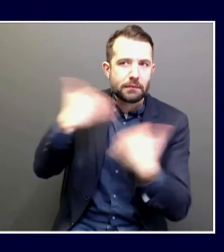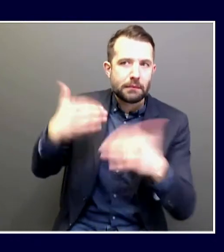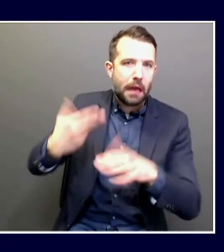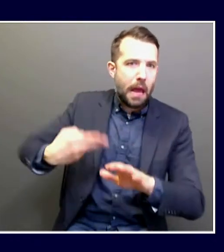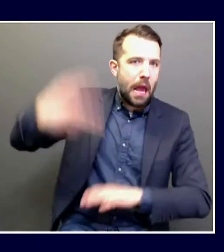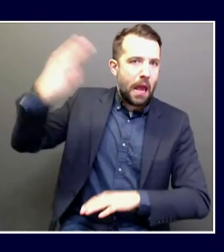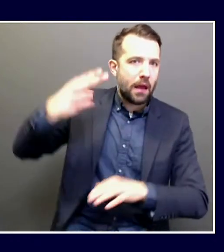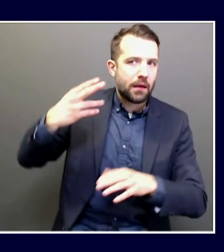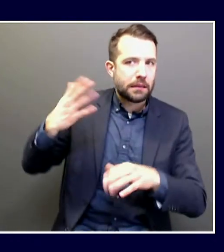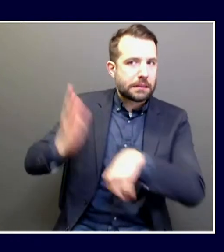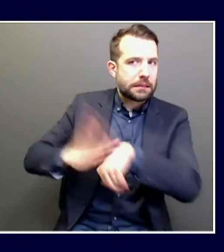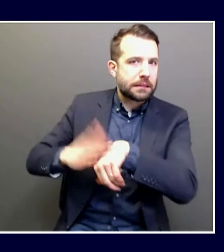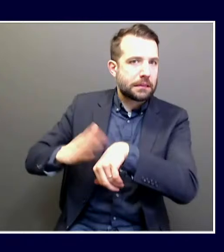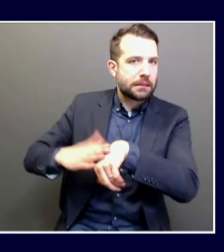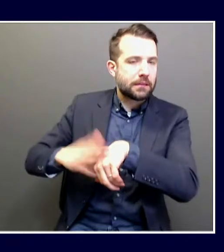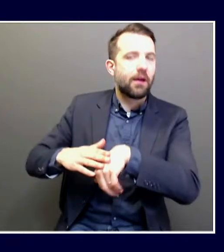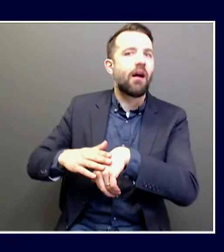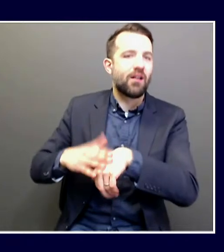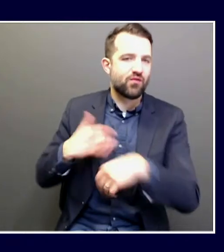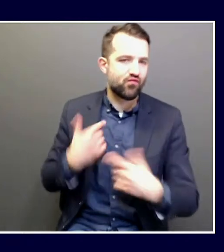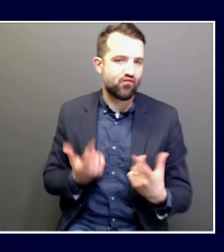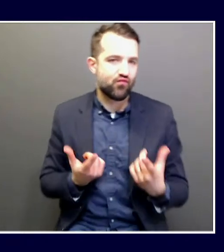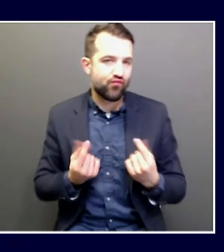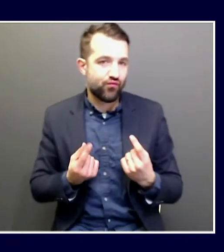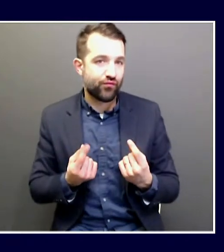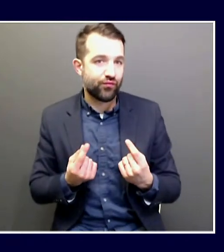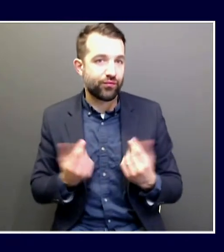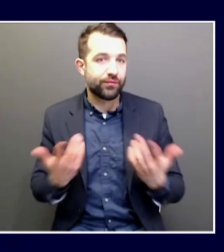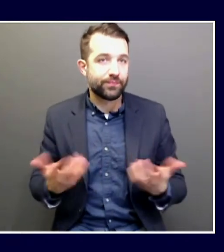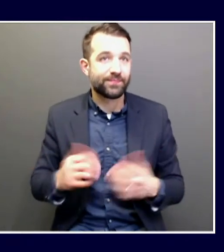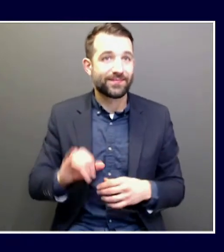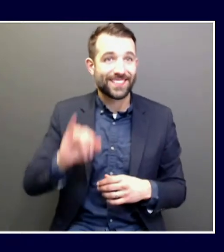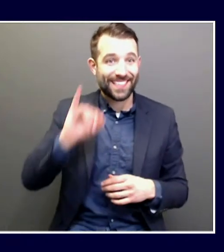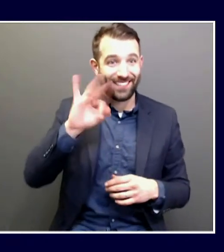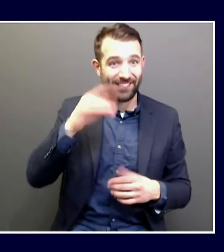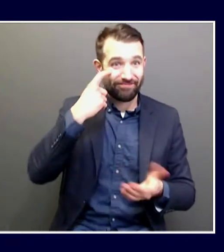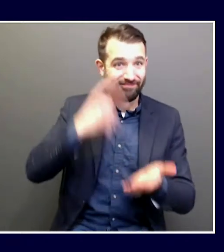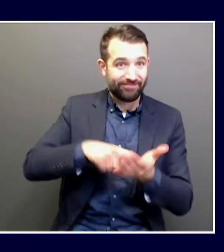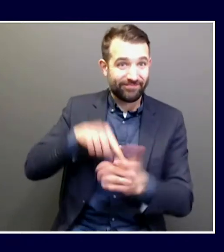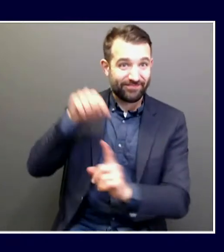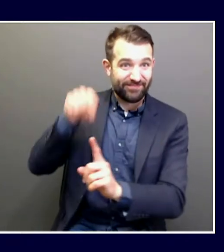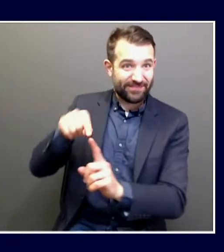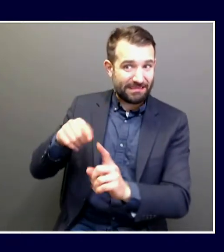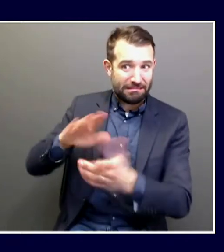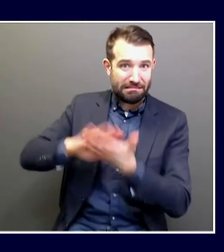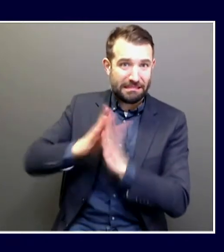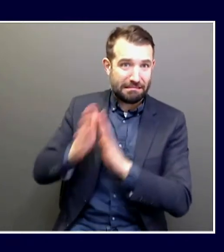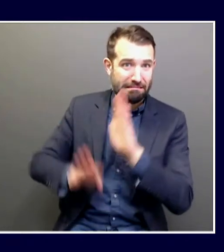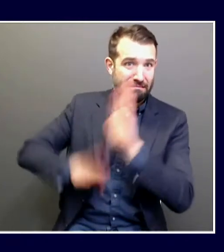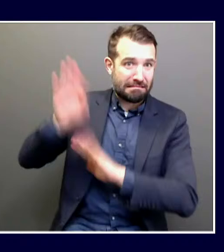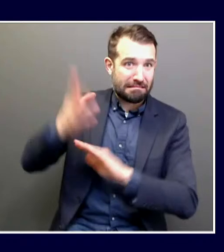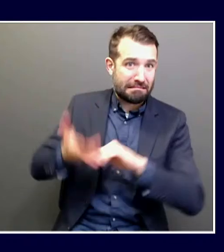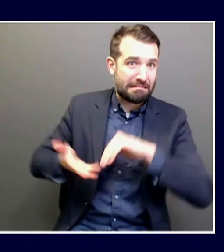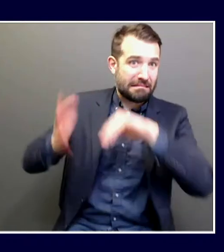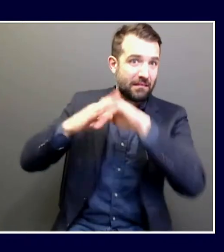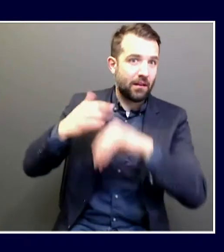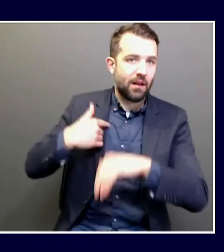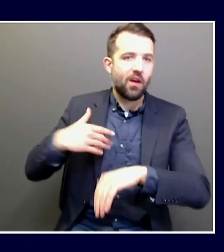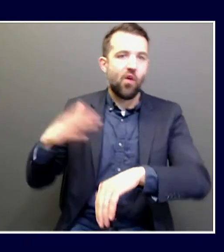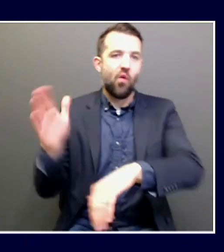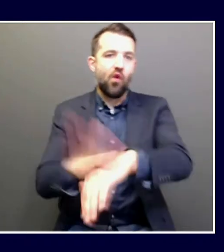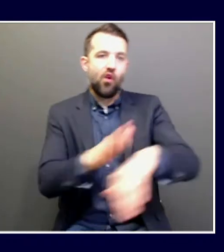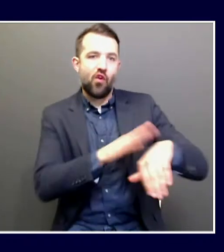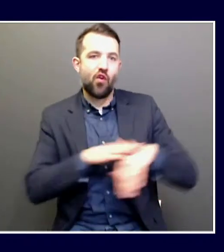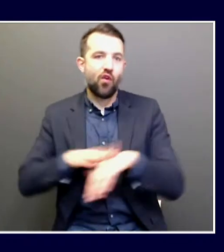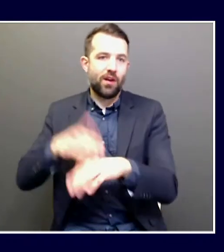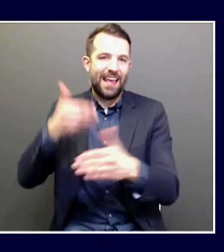spike of COVID-19 at the community level, we could, as one example, alert local hospitals for a potential